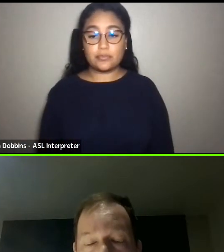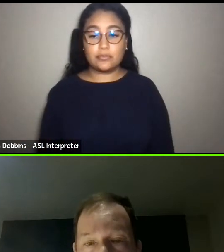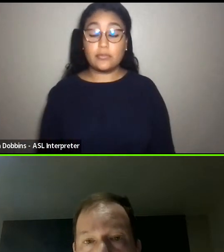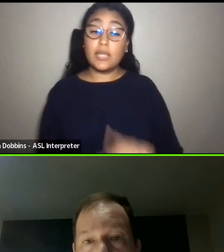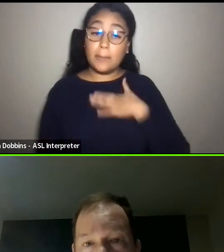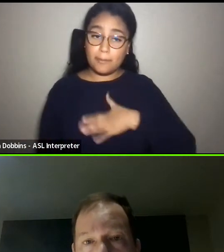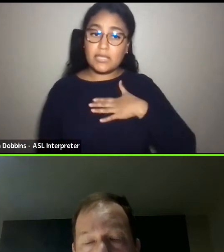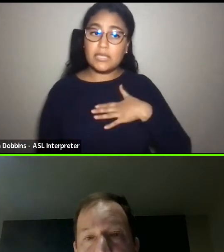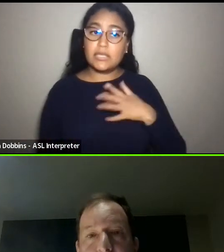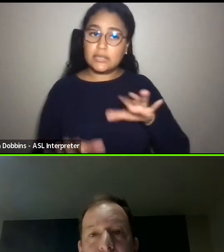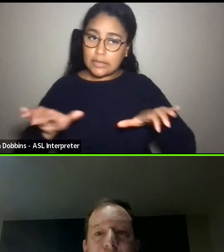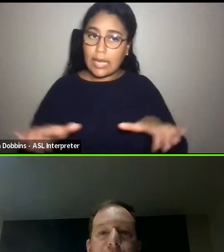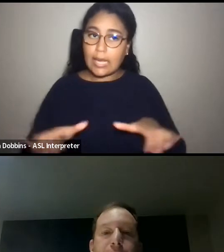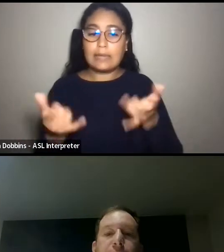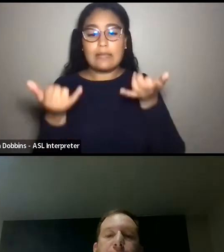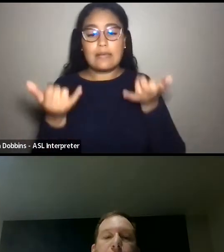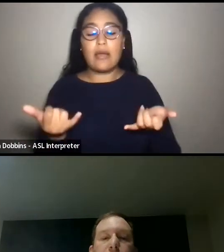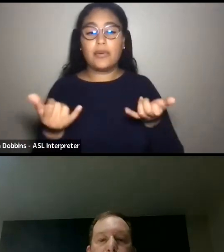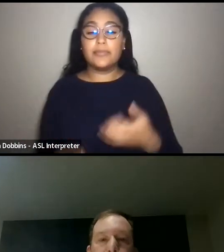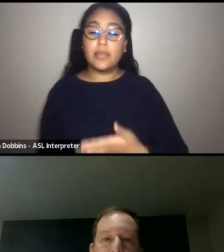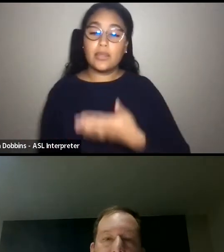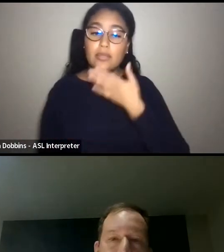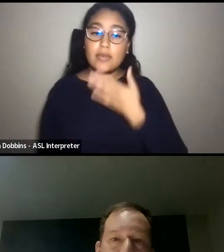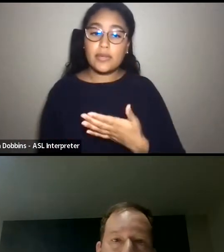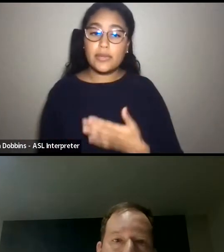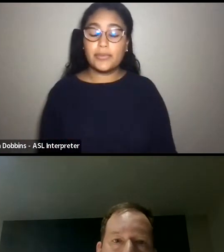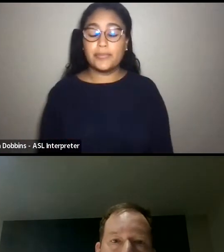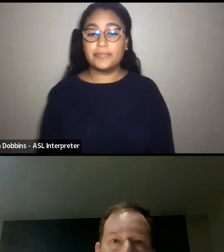Please take action. Thank you. Thank you.